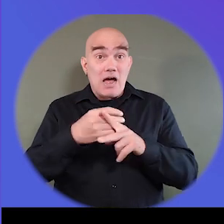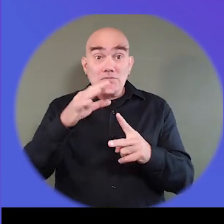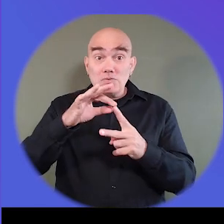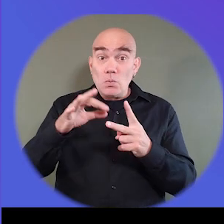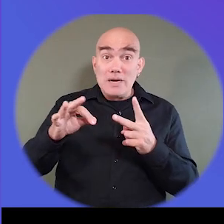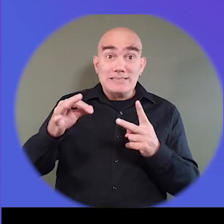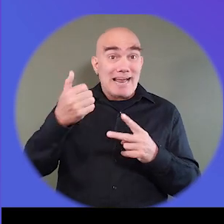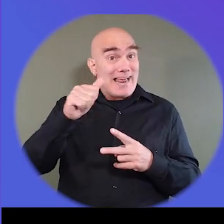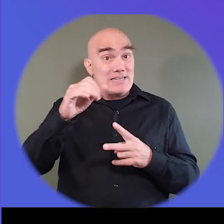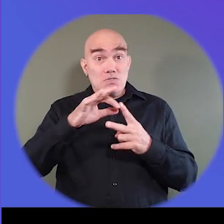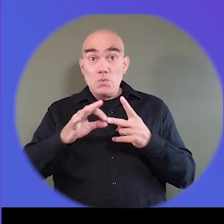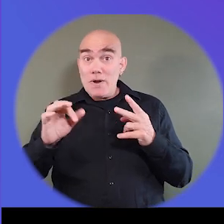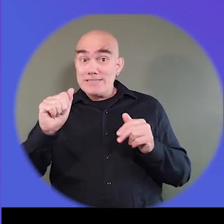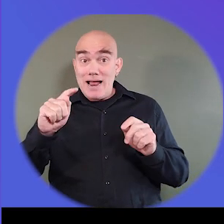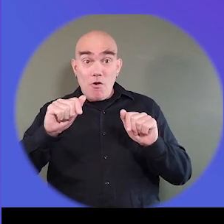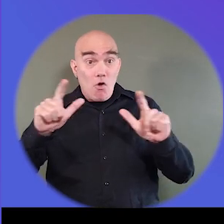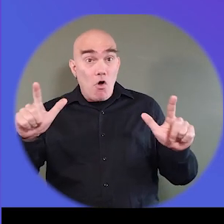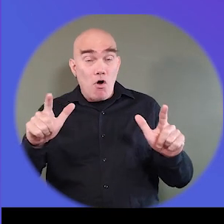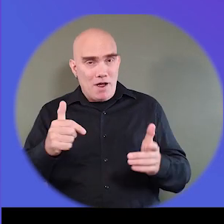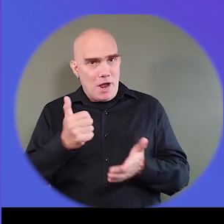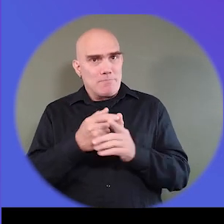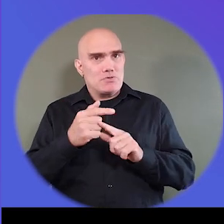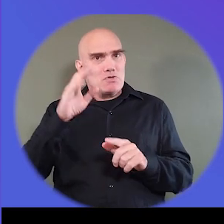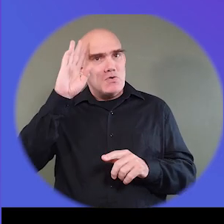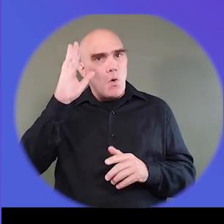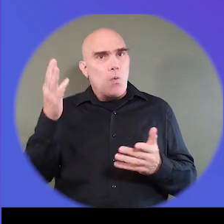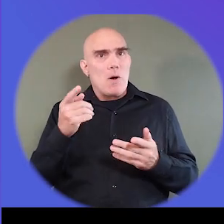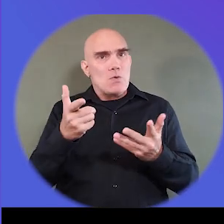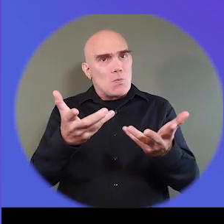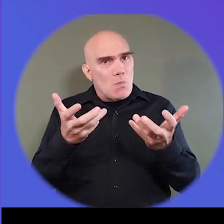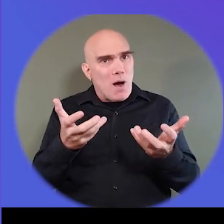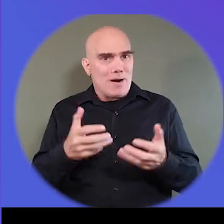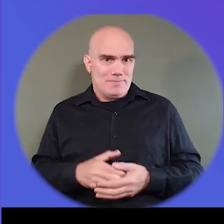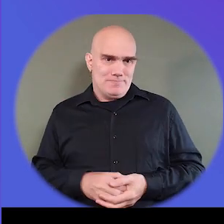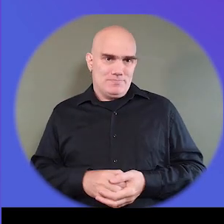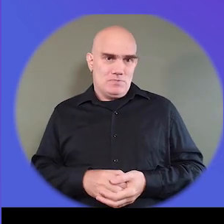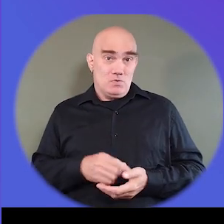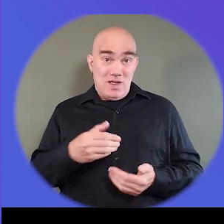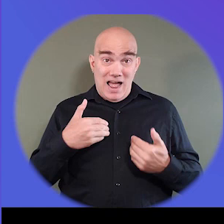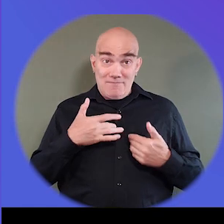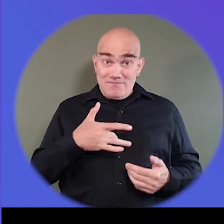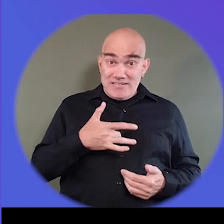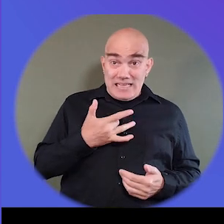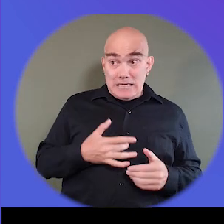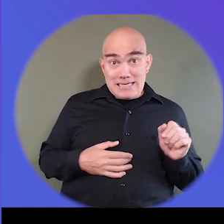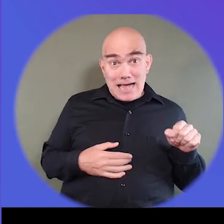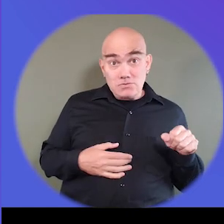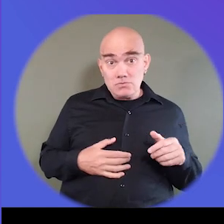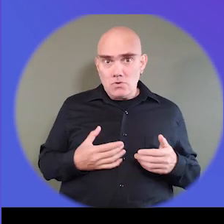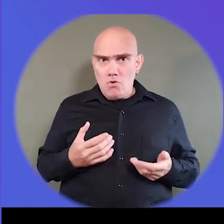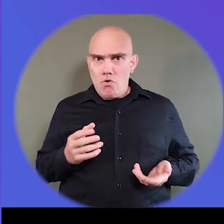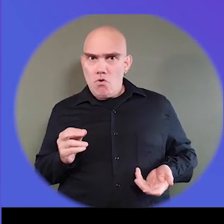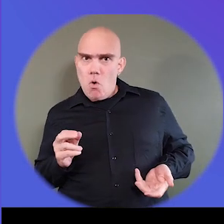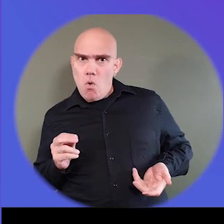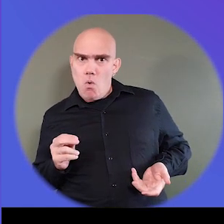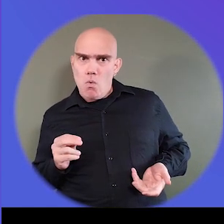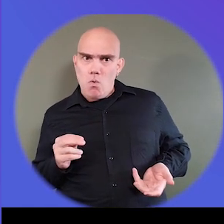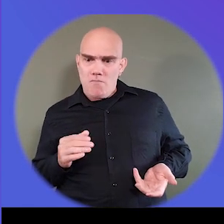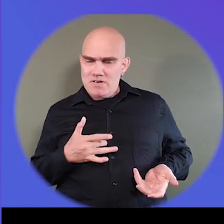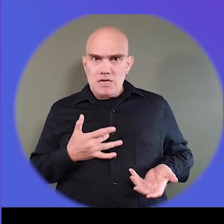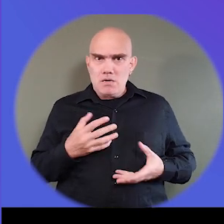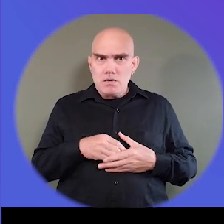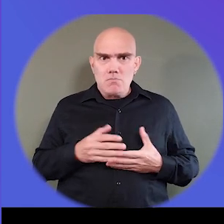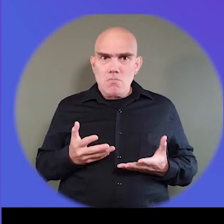make, any choice at all, it helps to know what you want. Do you get a feeling of